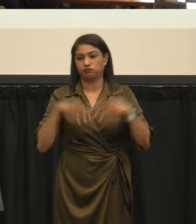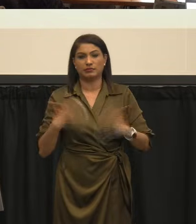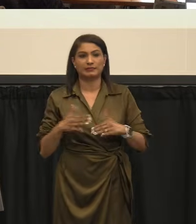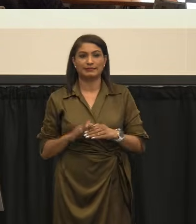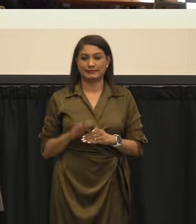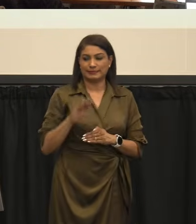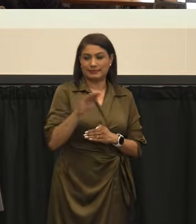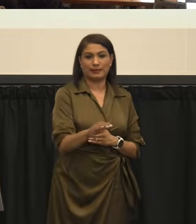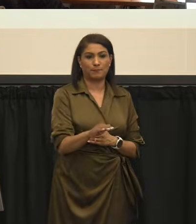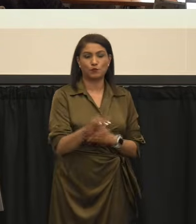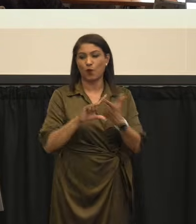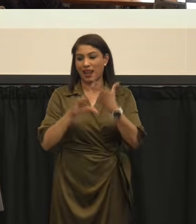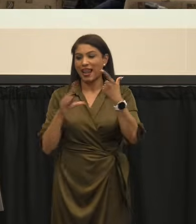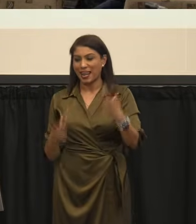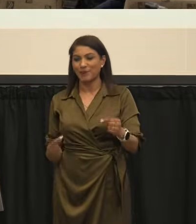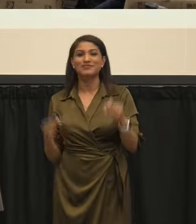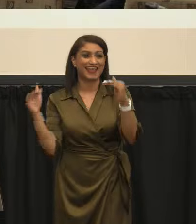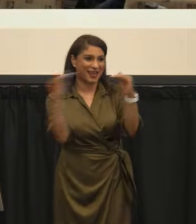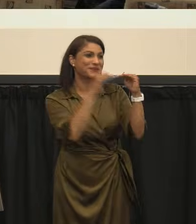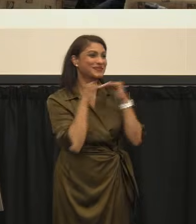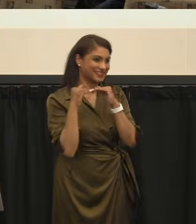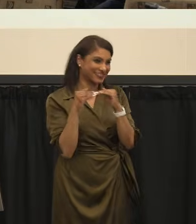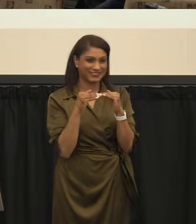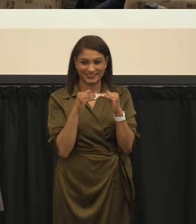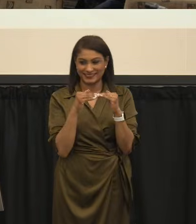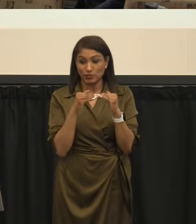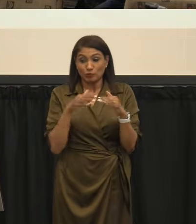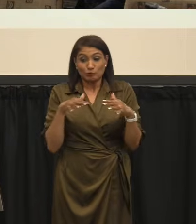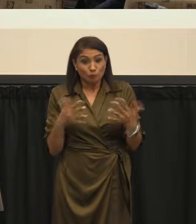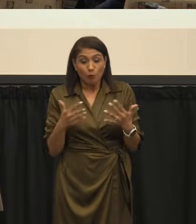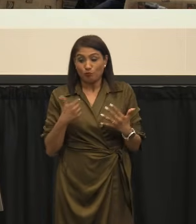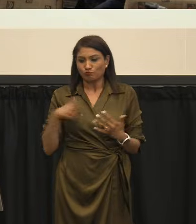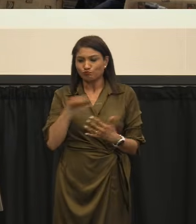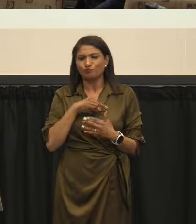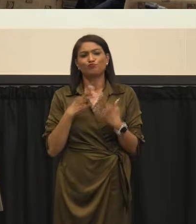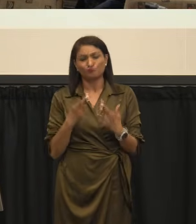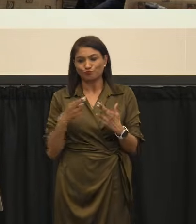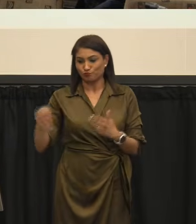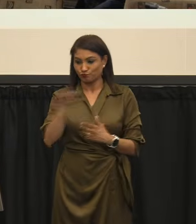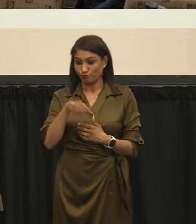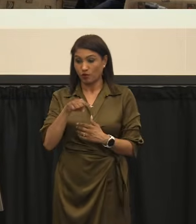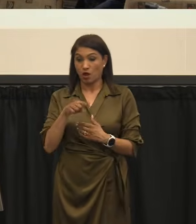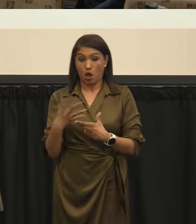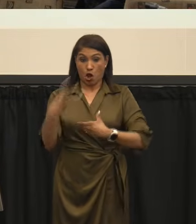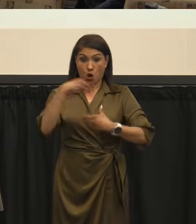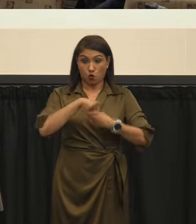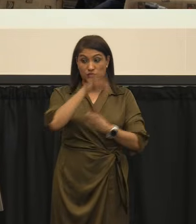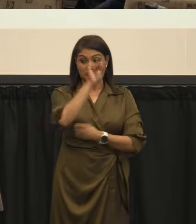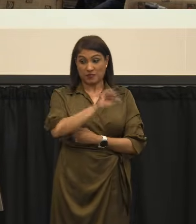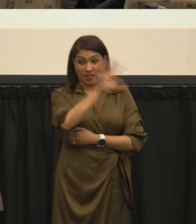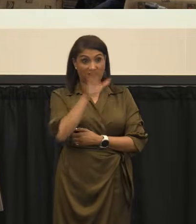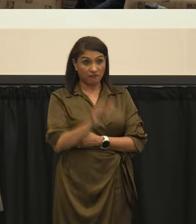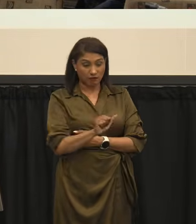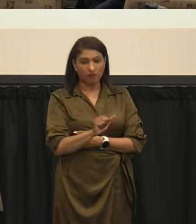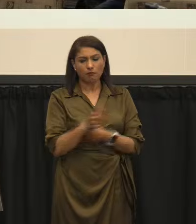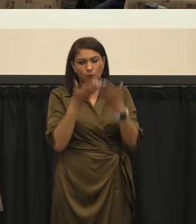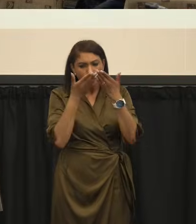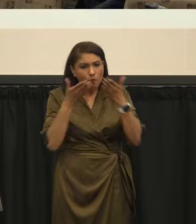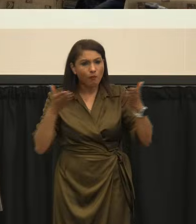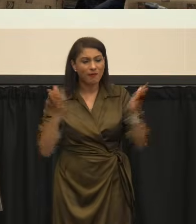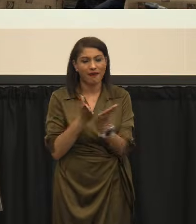The sign bank is a very critical step to ensure linguistic equity and also social inclusion within South